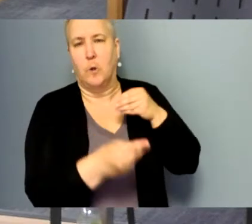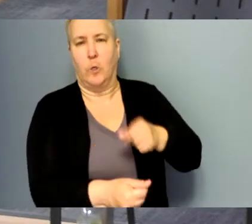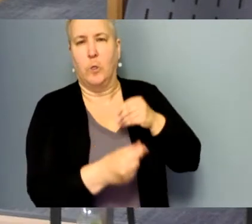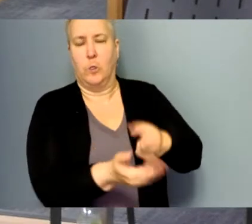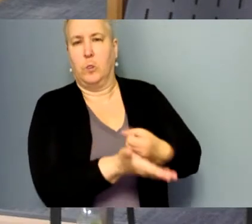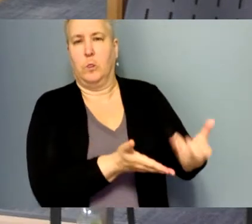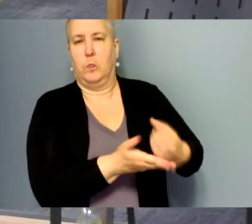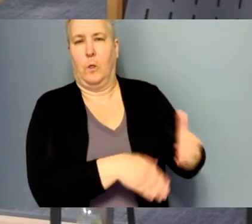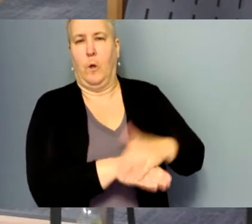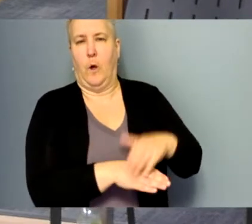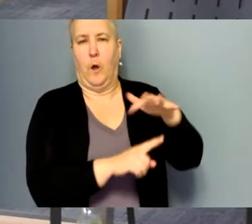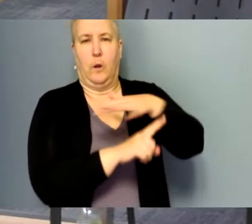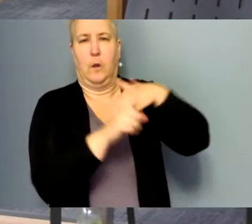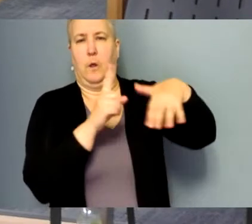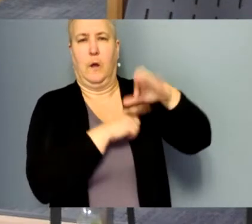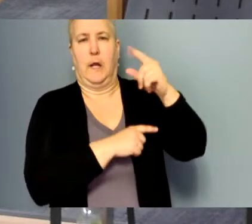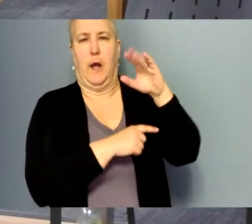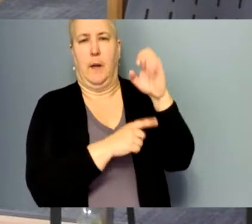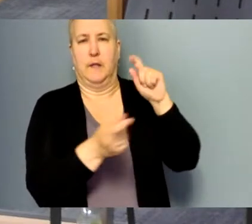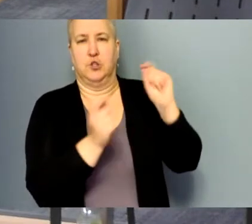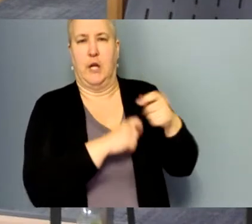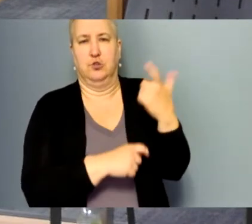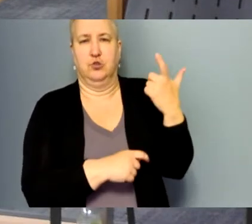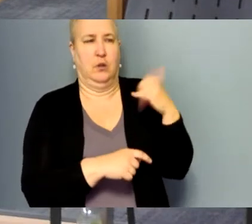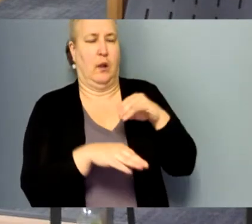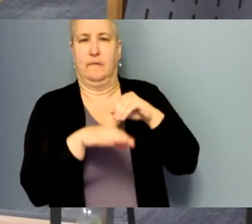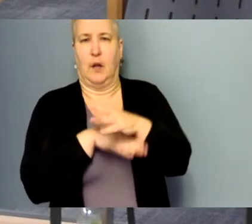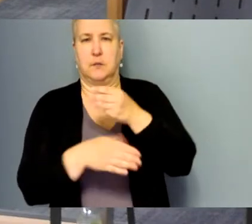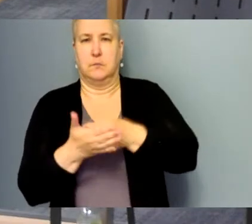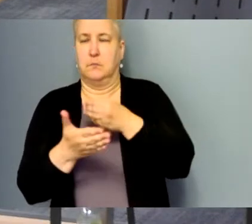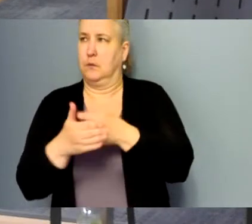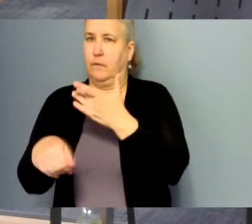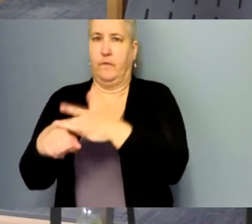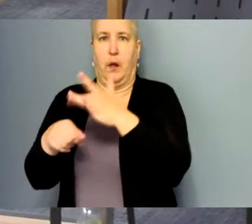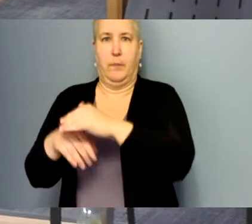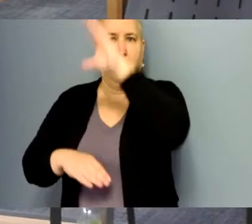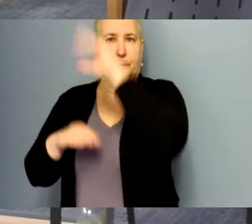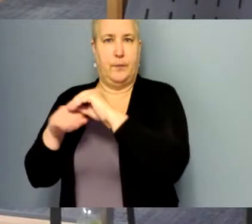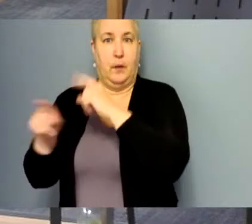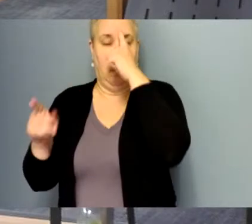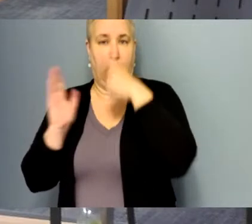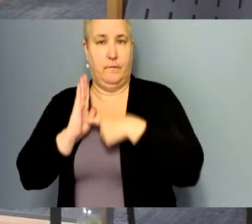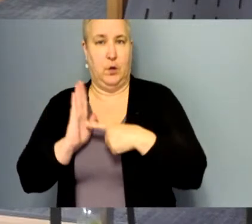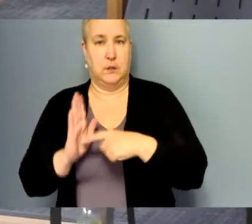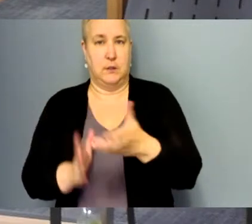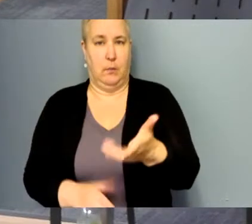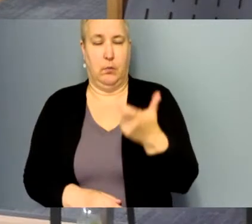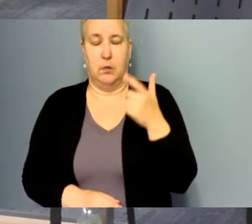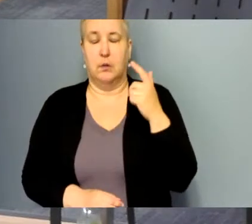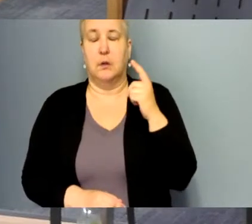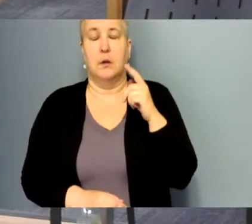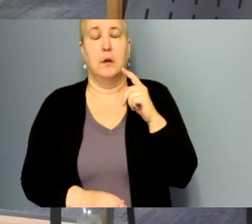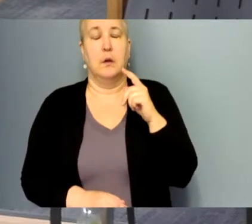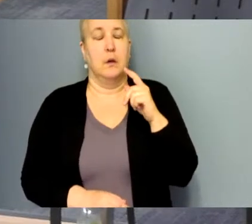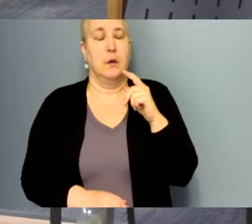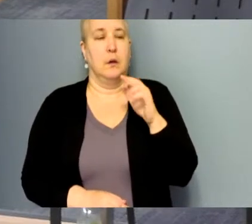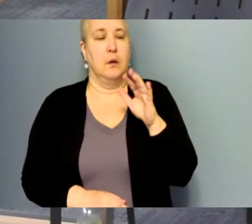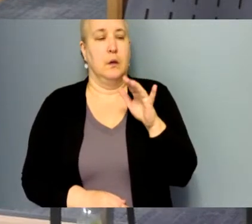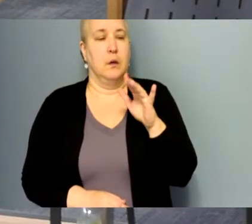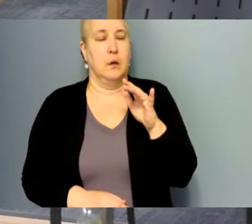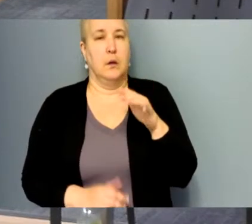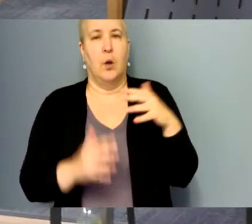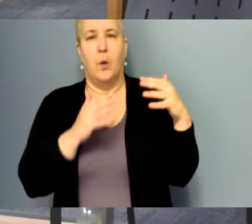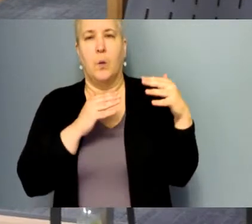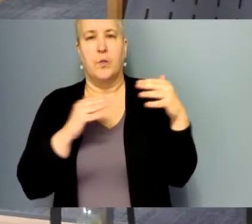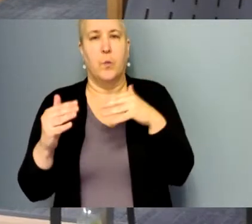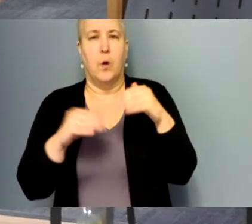this climate change. And this affects the money that's available. For example, the war on